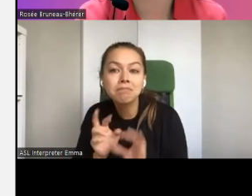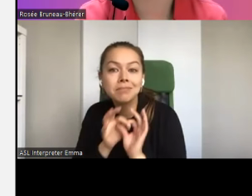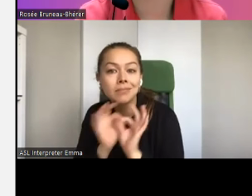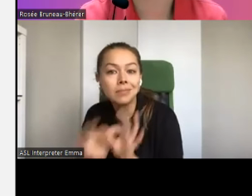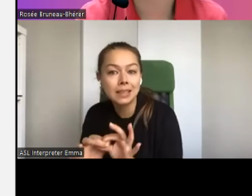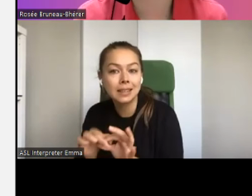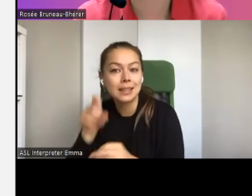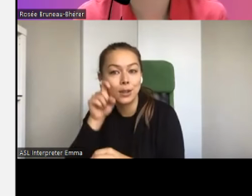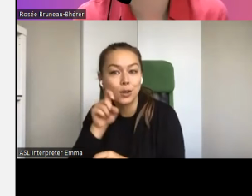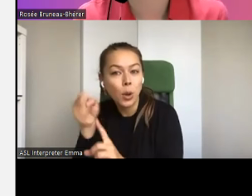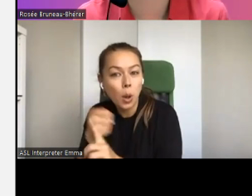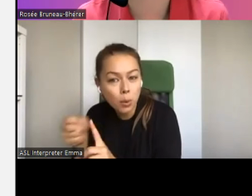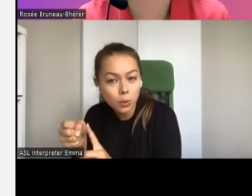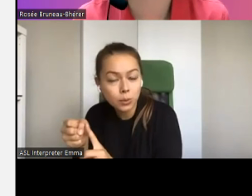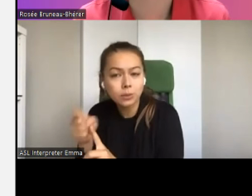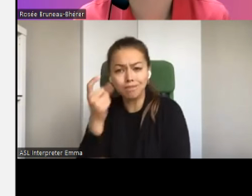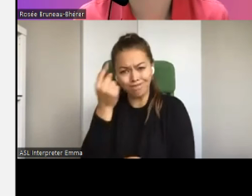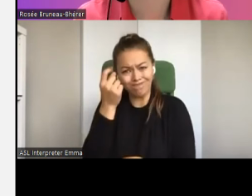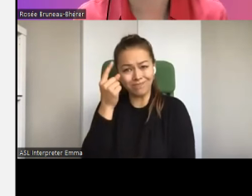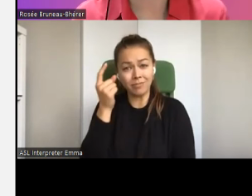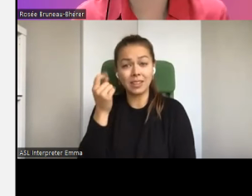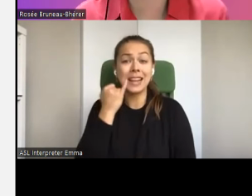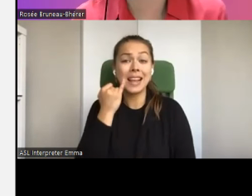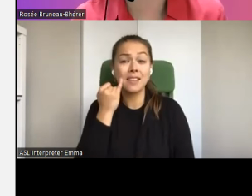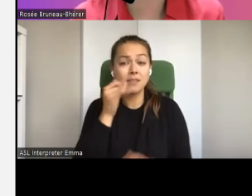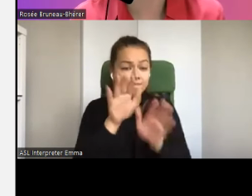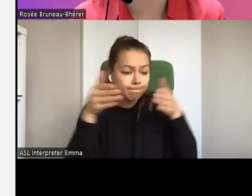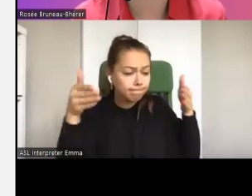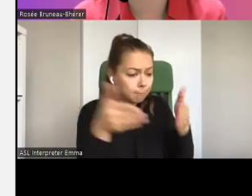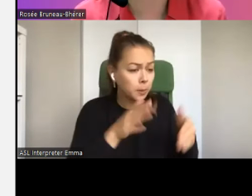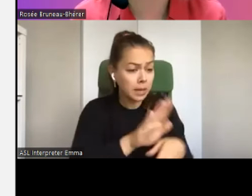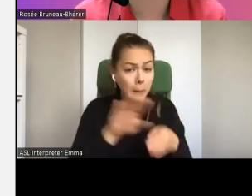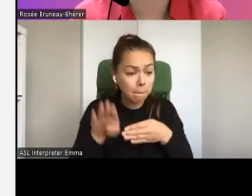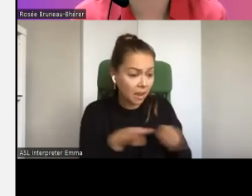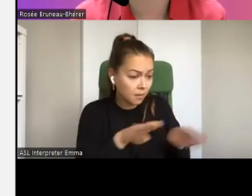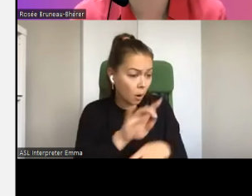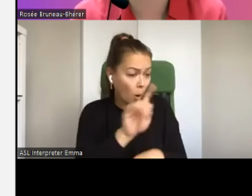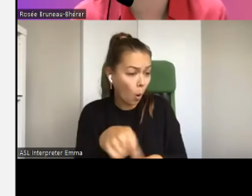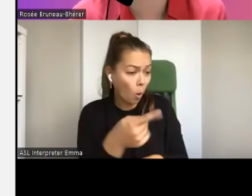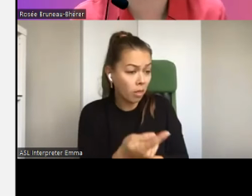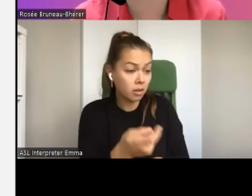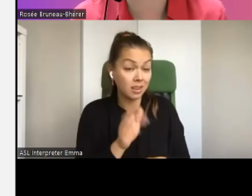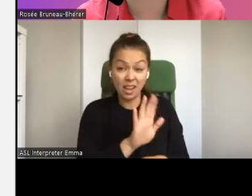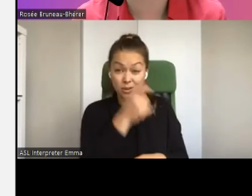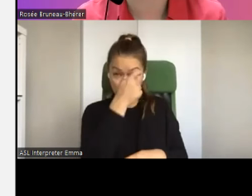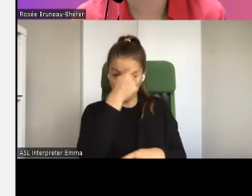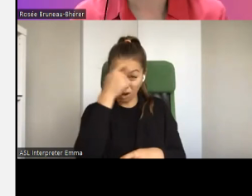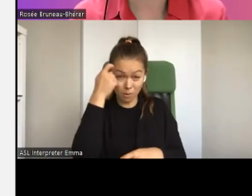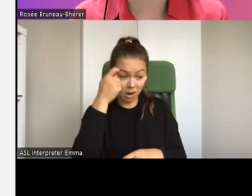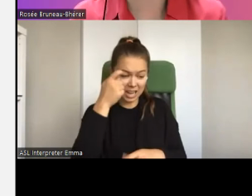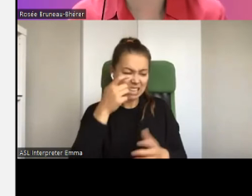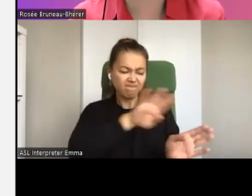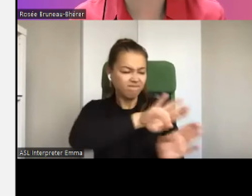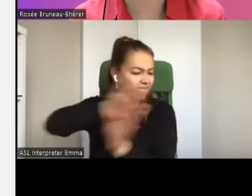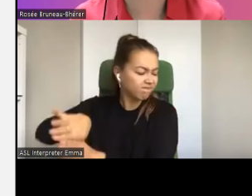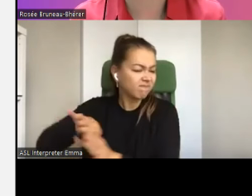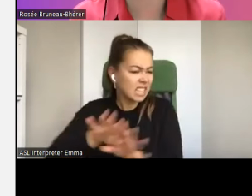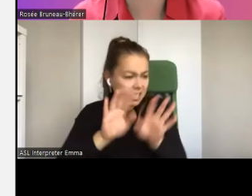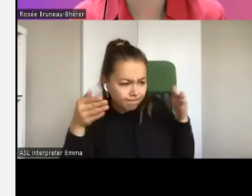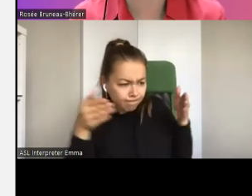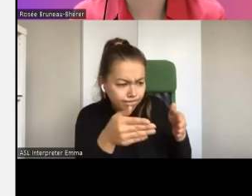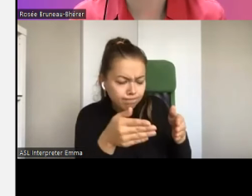informed approach is used and it just focuses on his behavior, he will be stigmatized, and